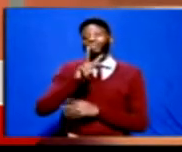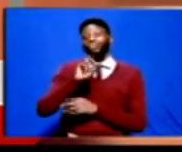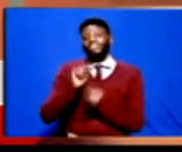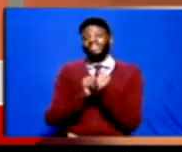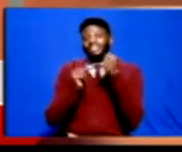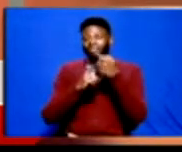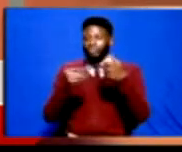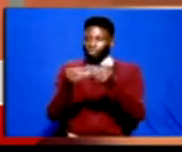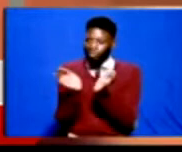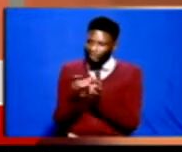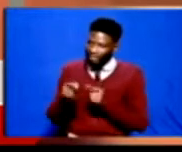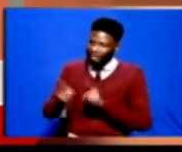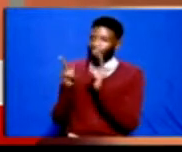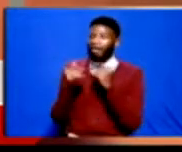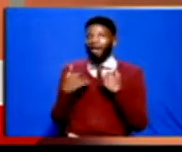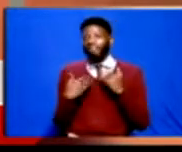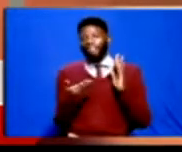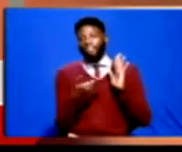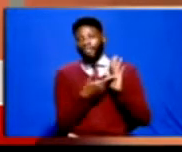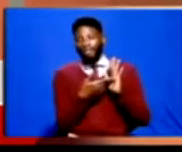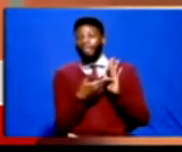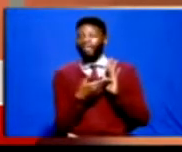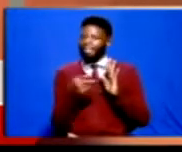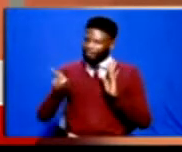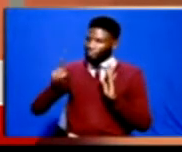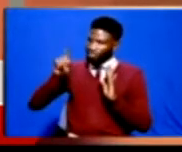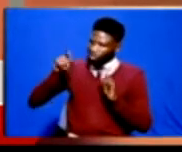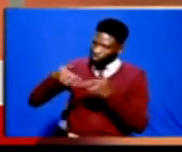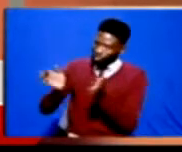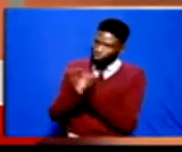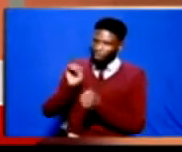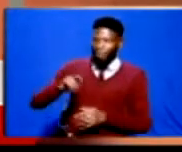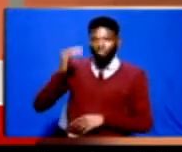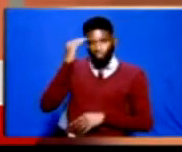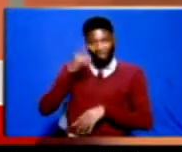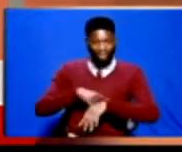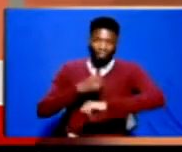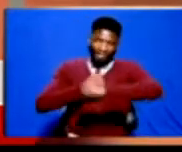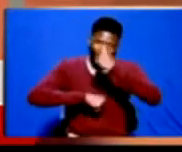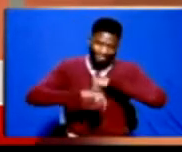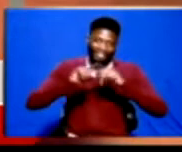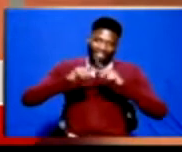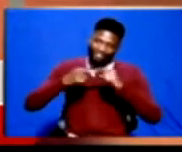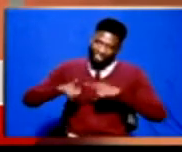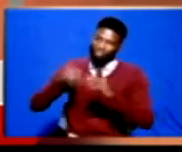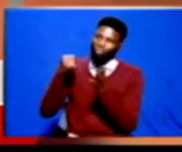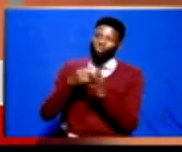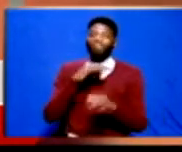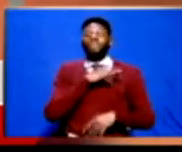know that the moment activity begins, they become at the center, that they share in the benefits that come